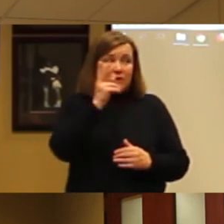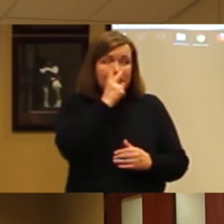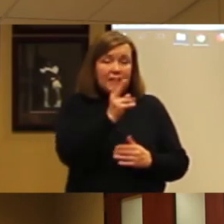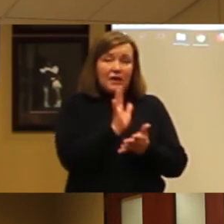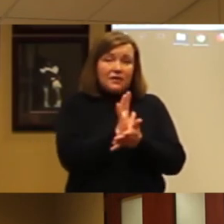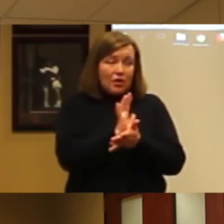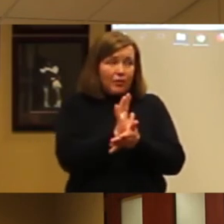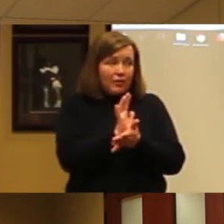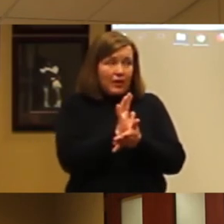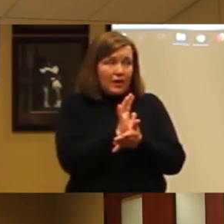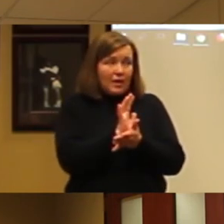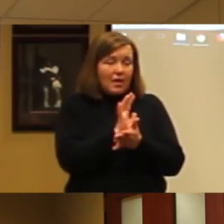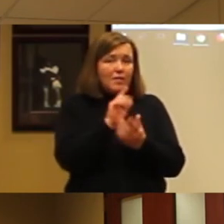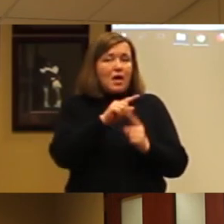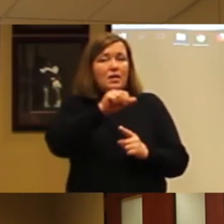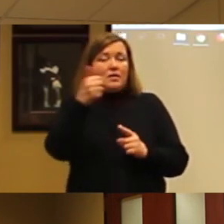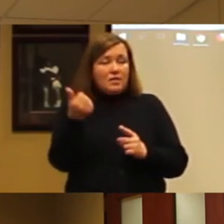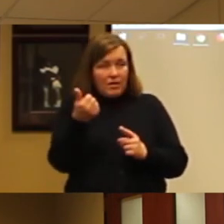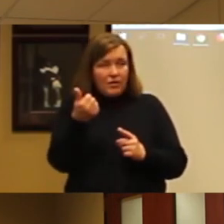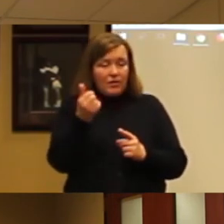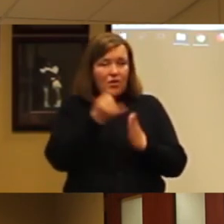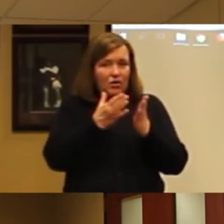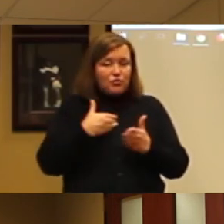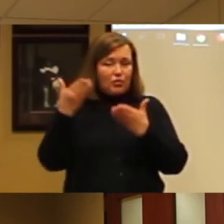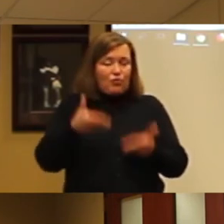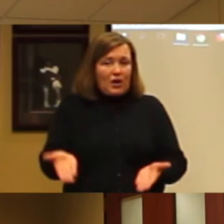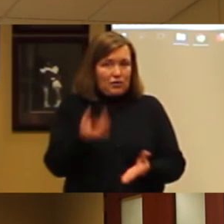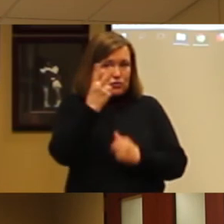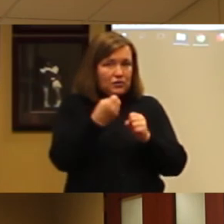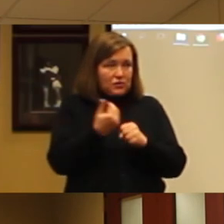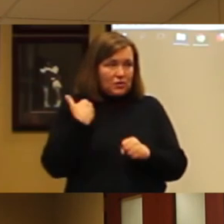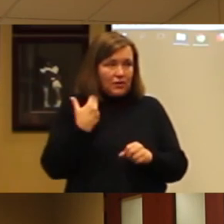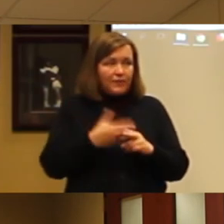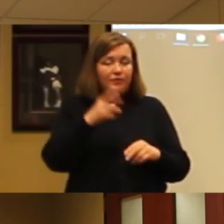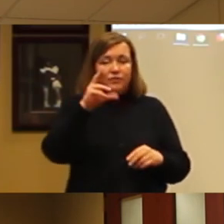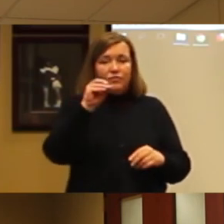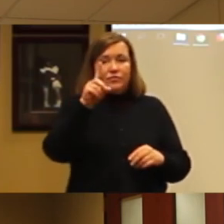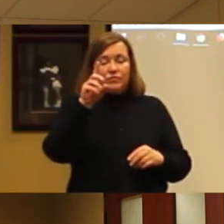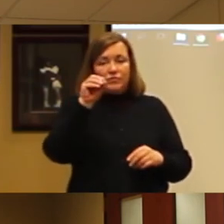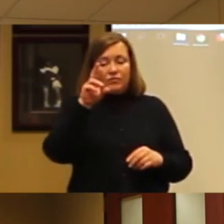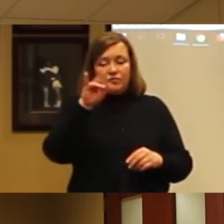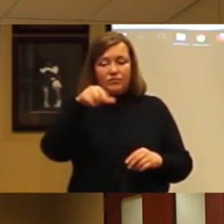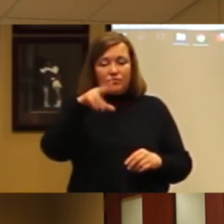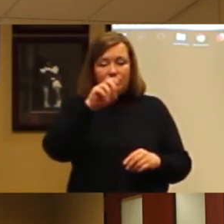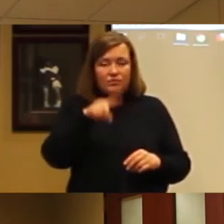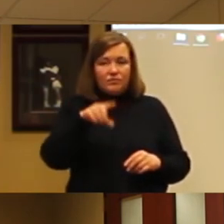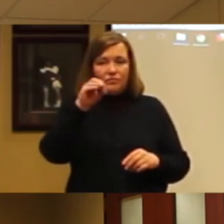documentary on another artist we brought 2 years ago, Rodriguez Olazabal.